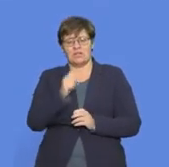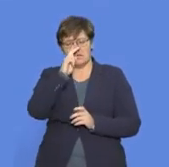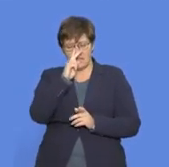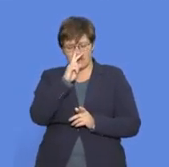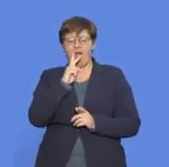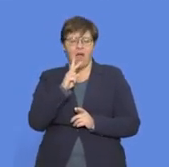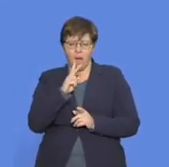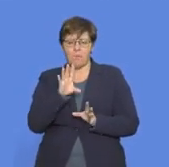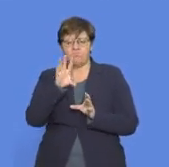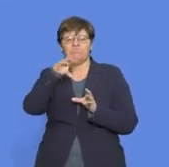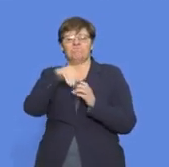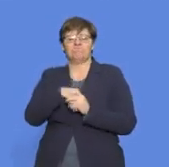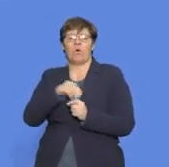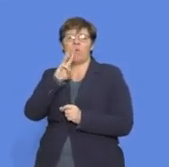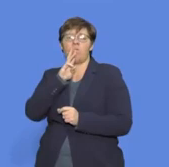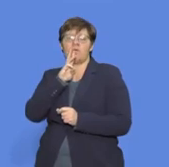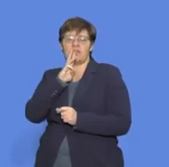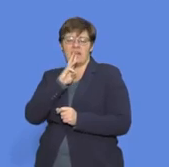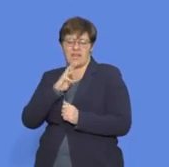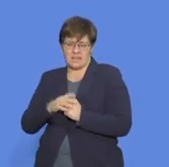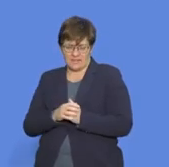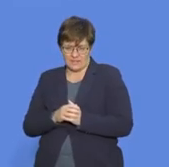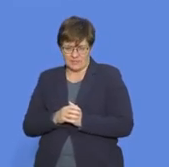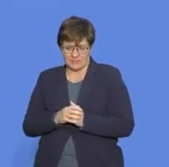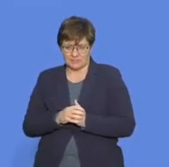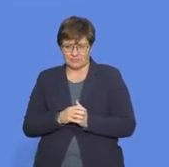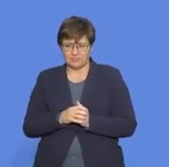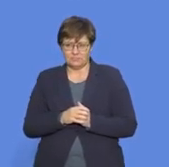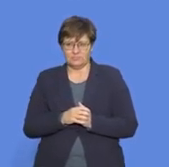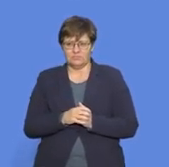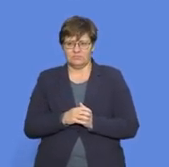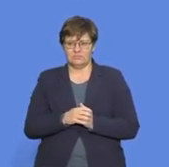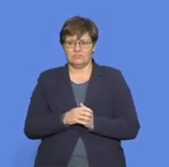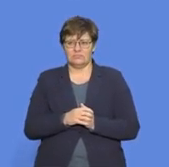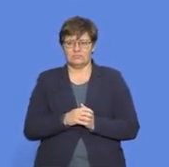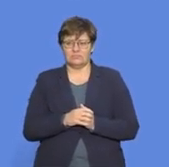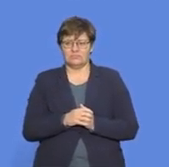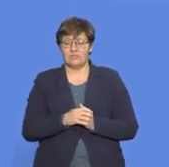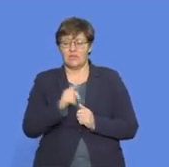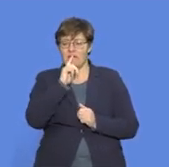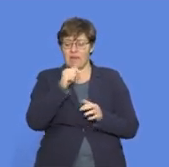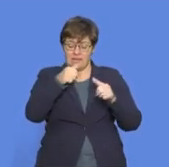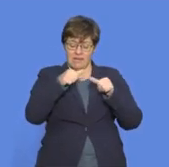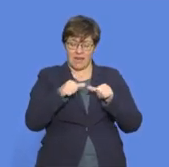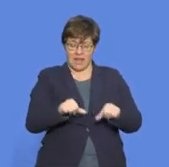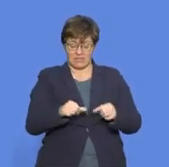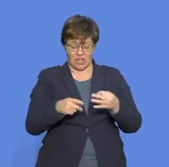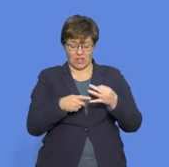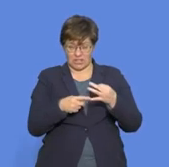needed to adapt to a more watery or a more aquatic environment. So as you can see here in the